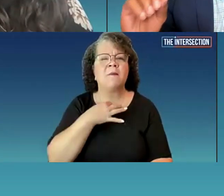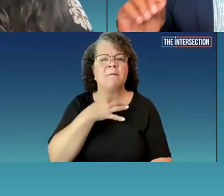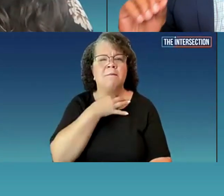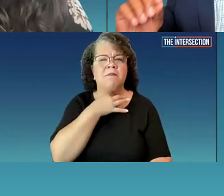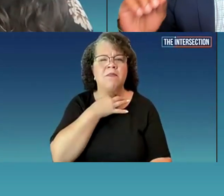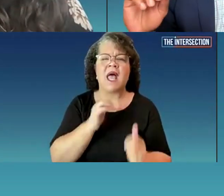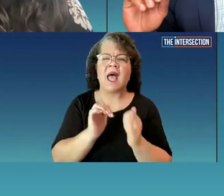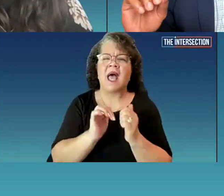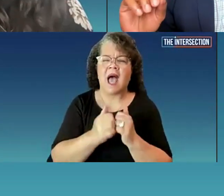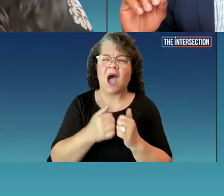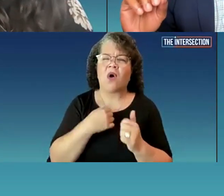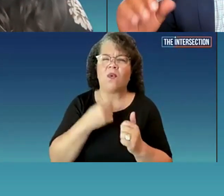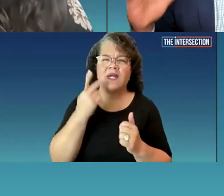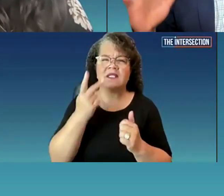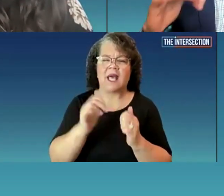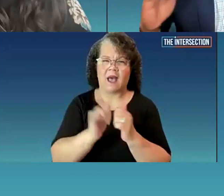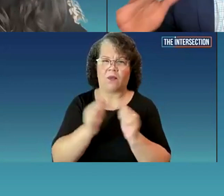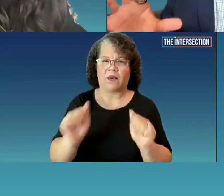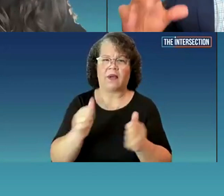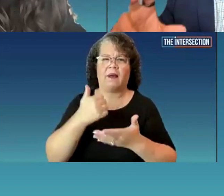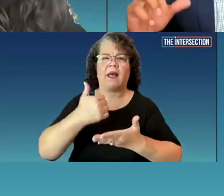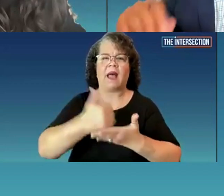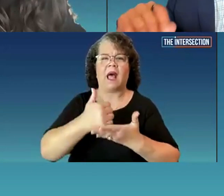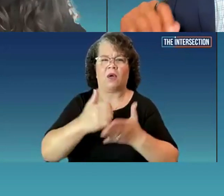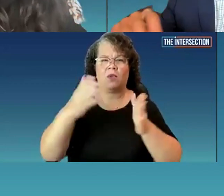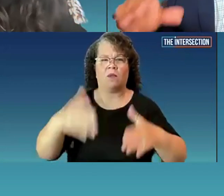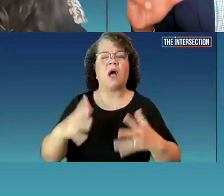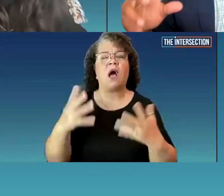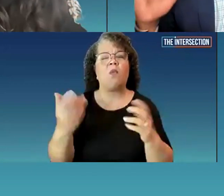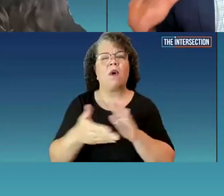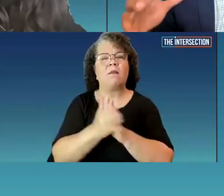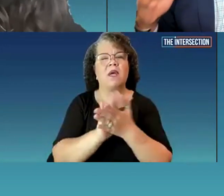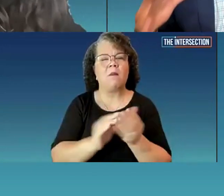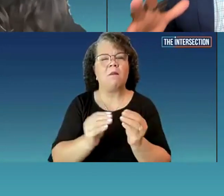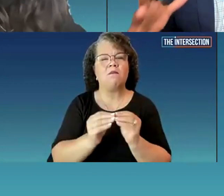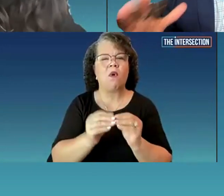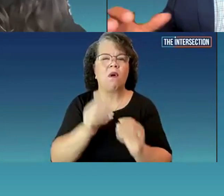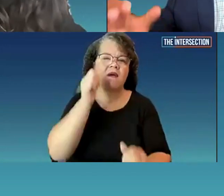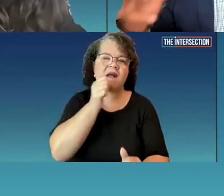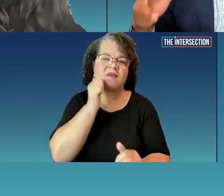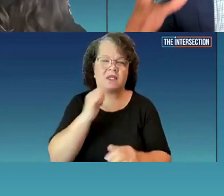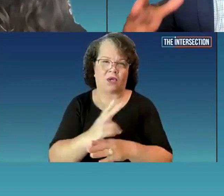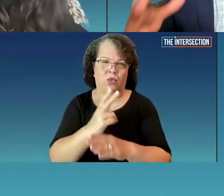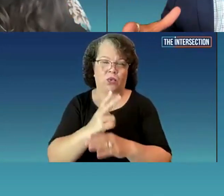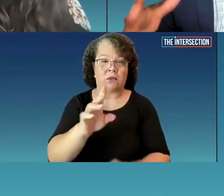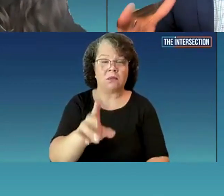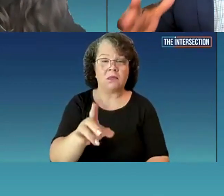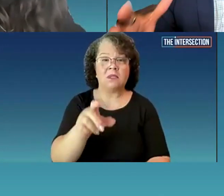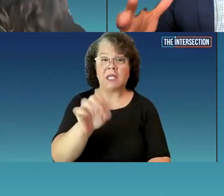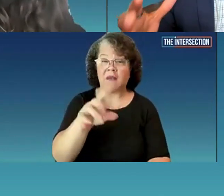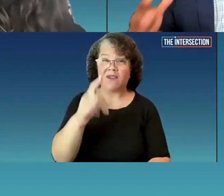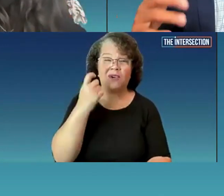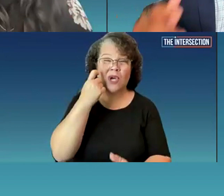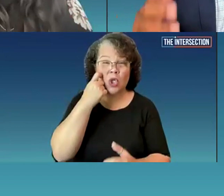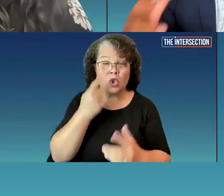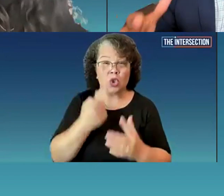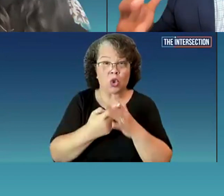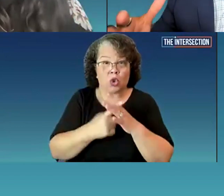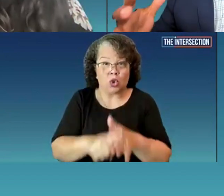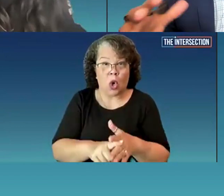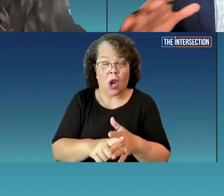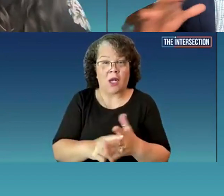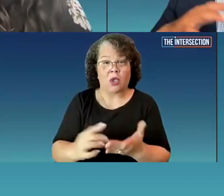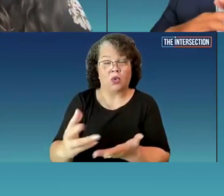help the person I want to get real practical. Like, if you're just beginning to dive into data to support